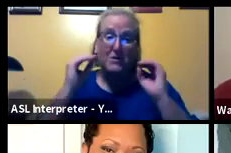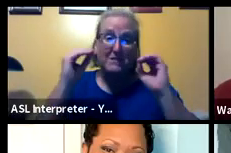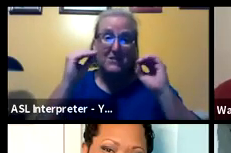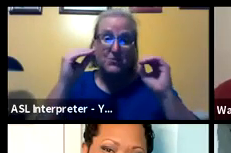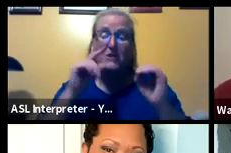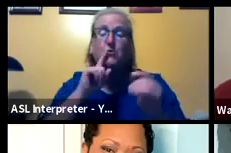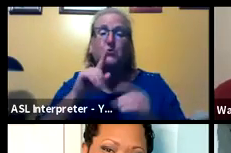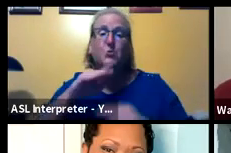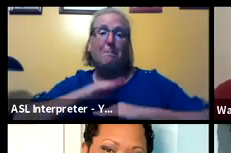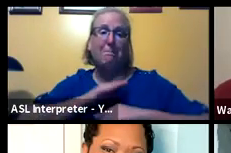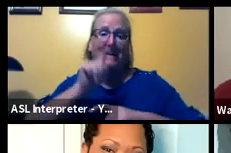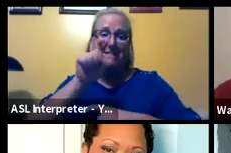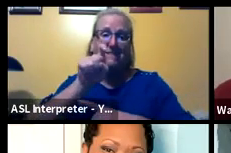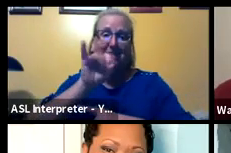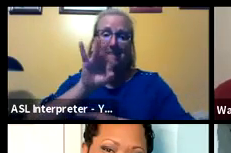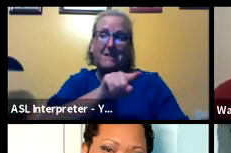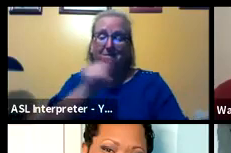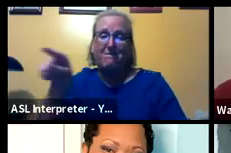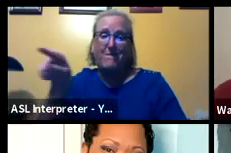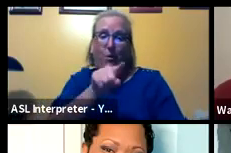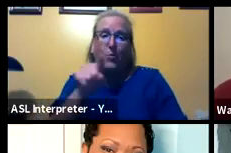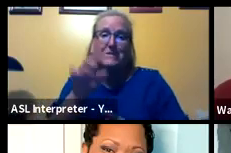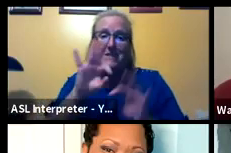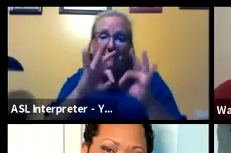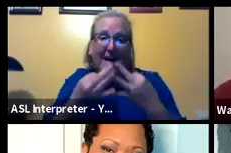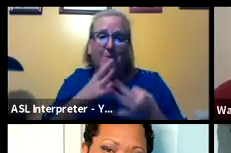families and their comfort level.